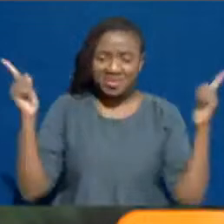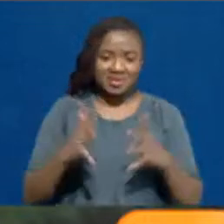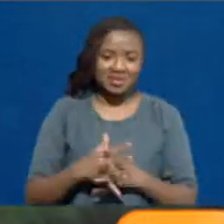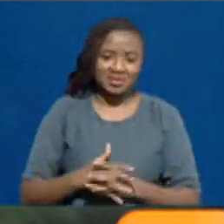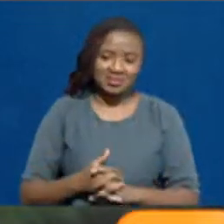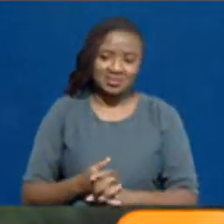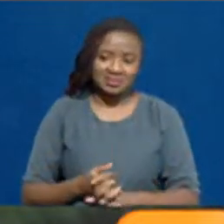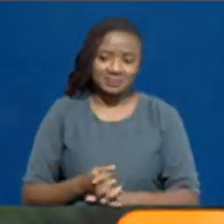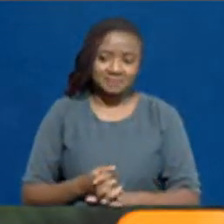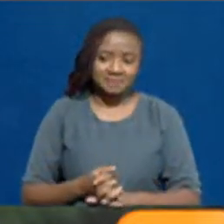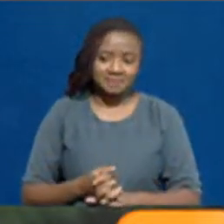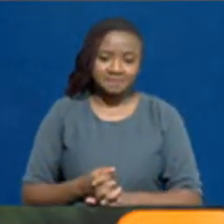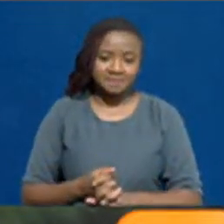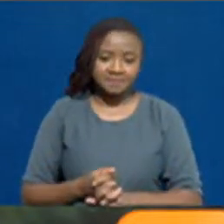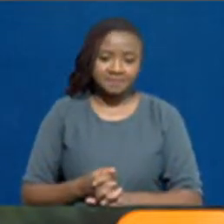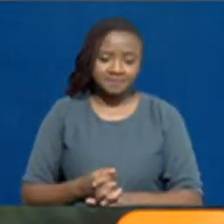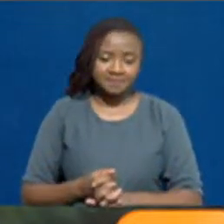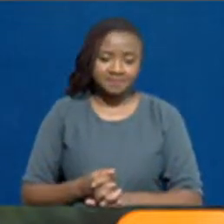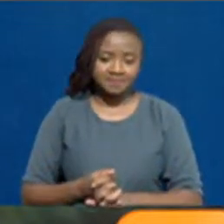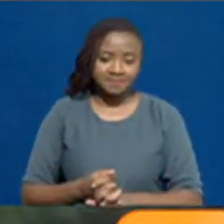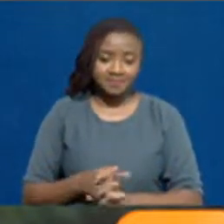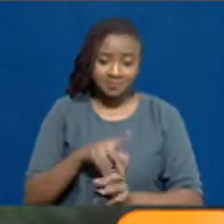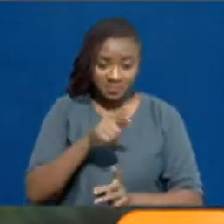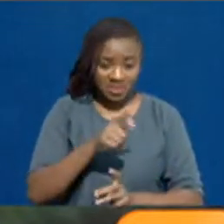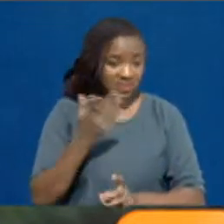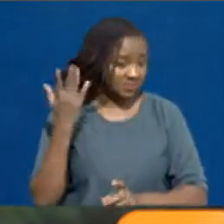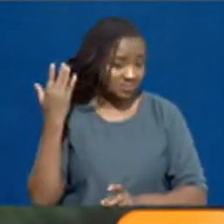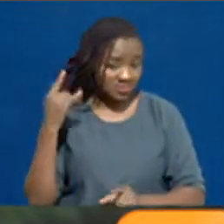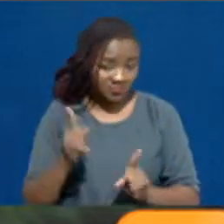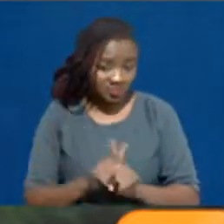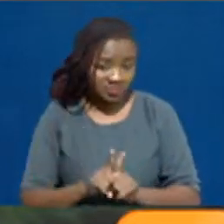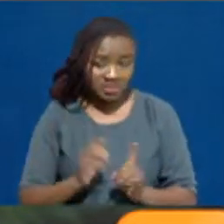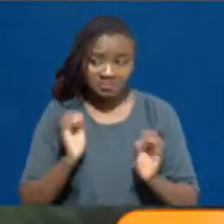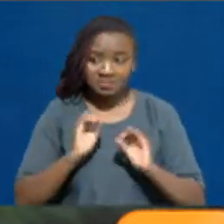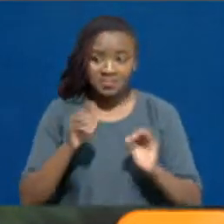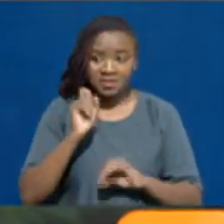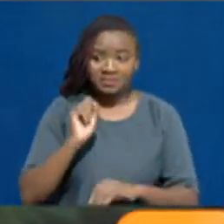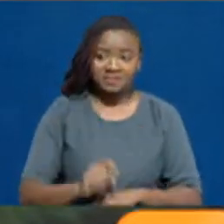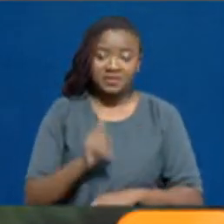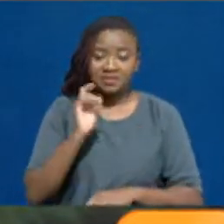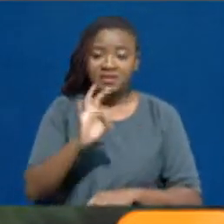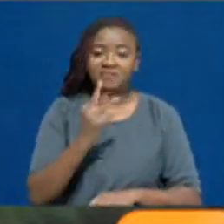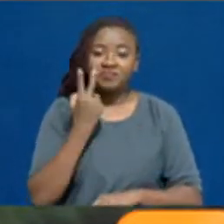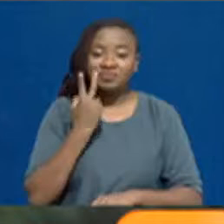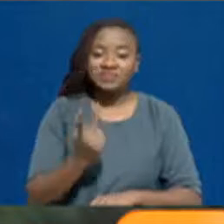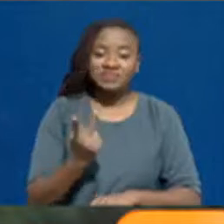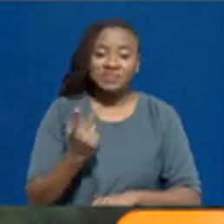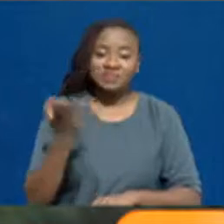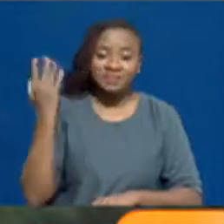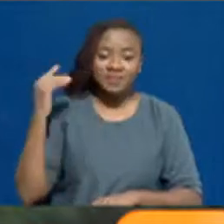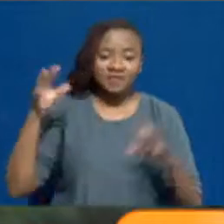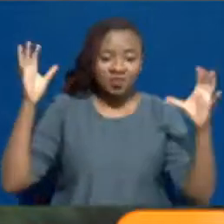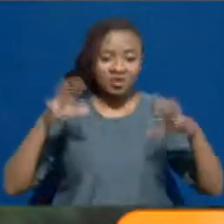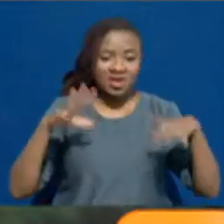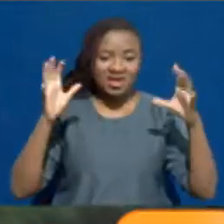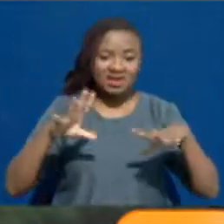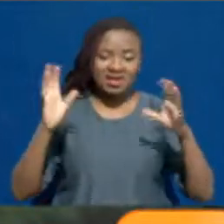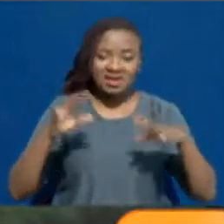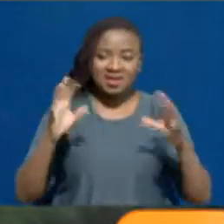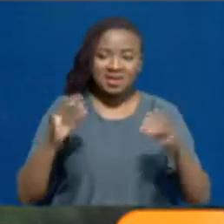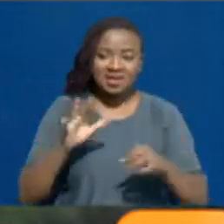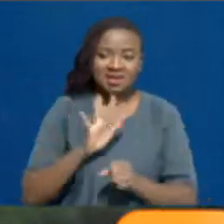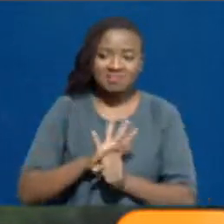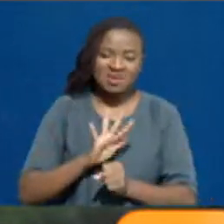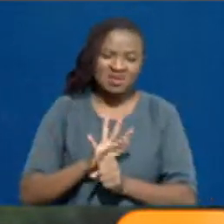round. Has not been this before. This is, you know, if you look at the previous heavy rains that we've had to deal